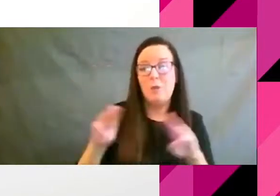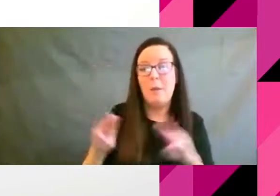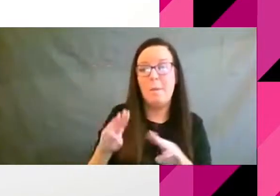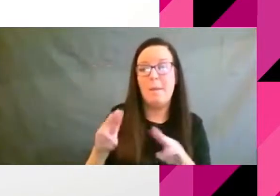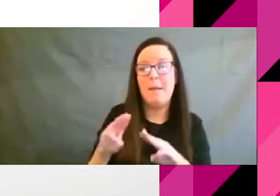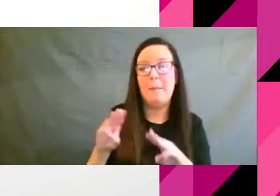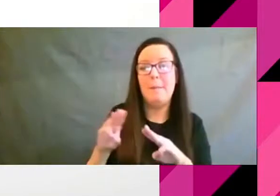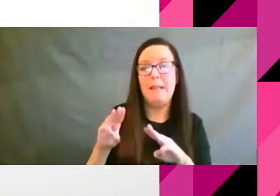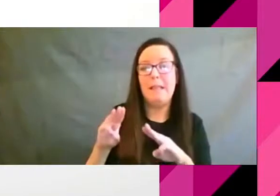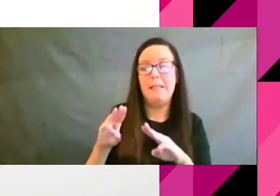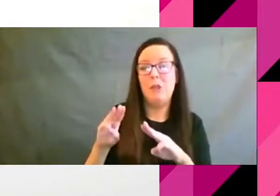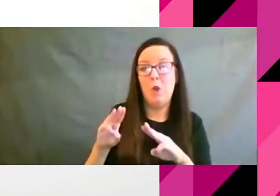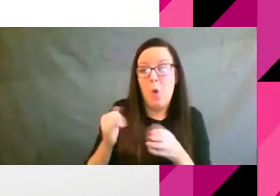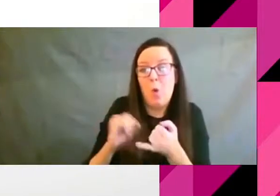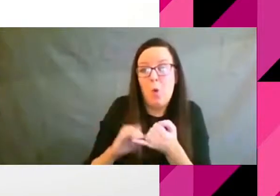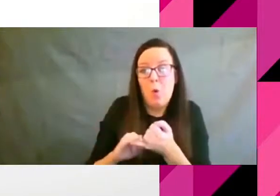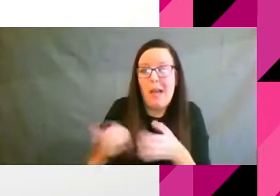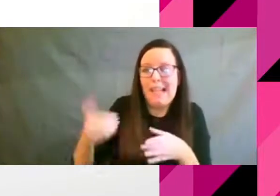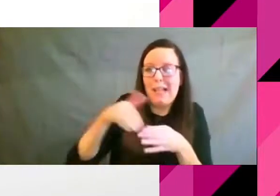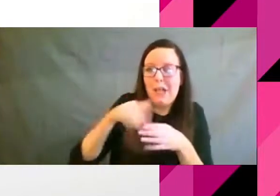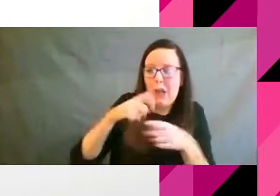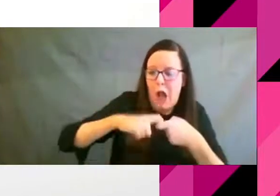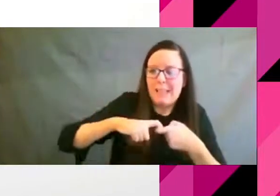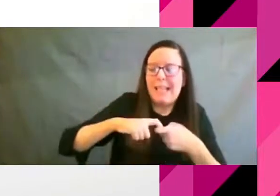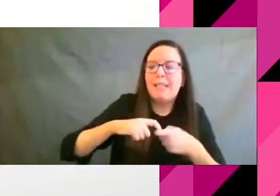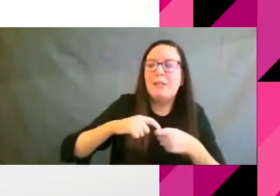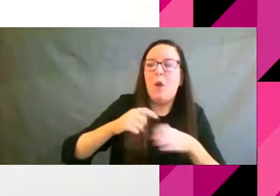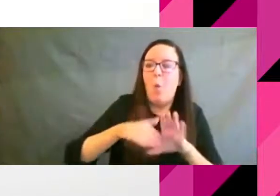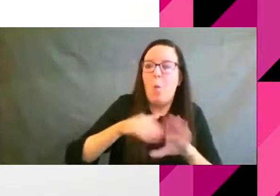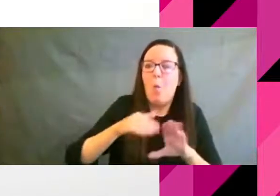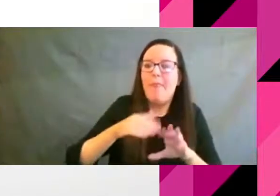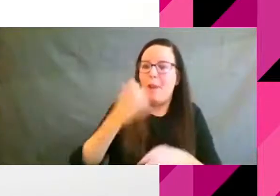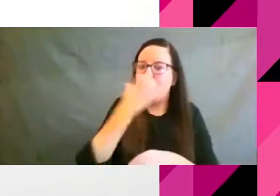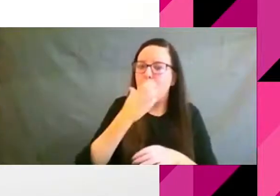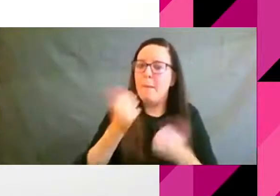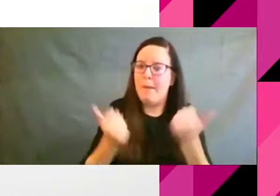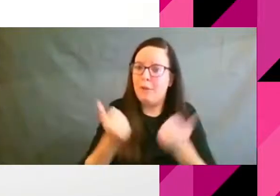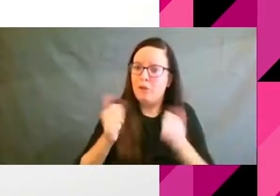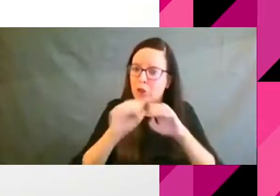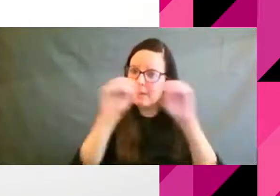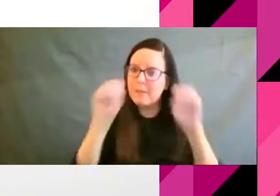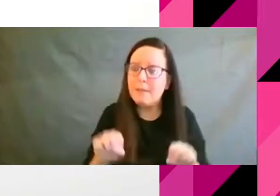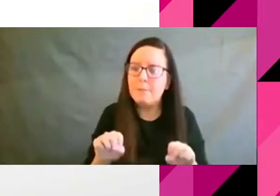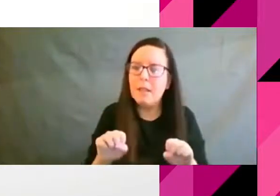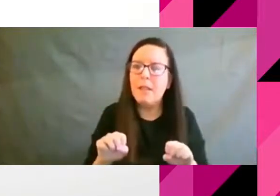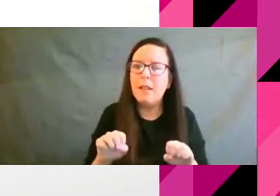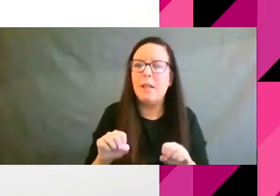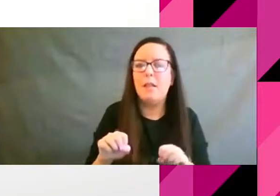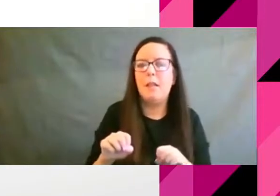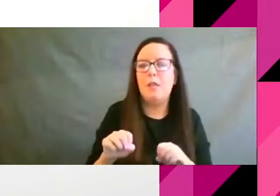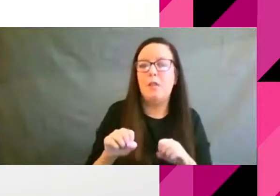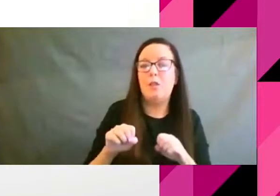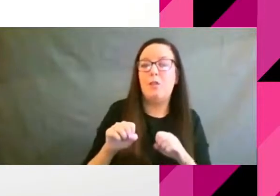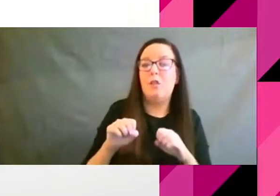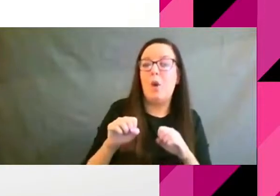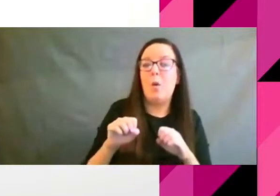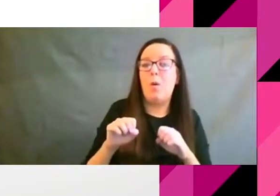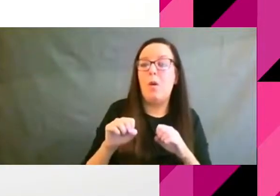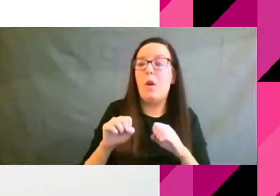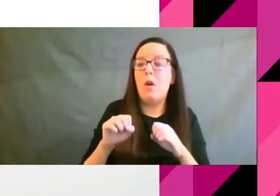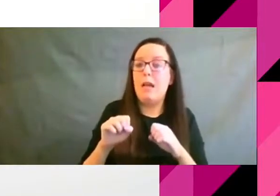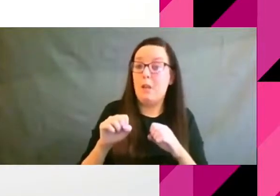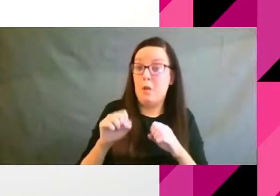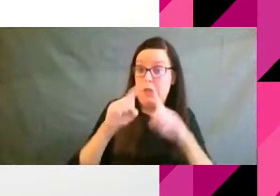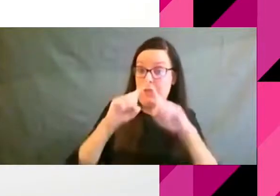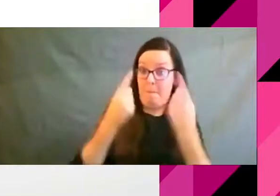criminal justice system. Finally, might I also assure you all today that while the equality functions of the Department of Justice